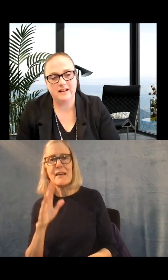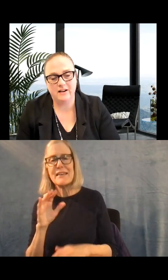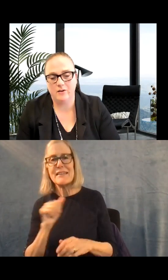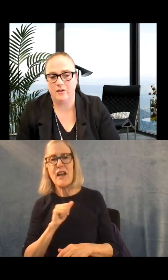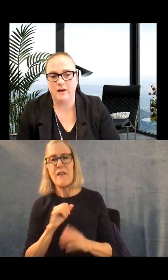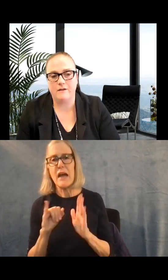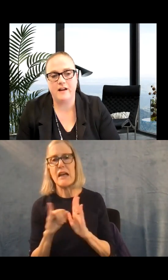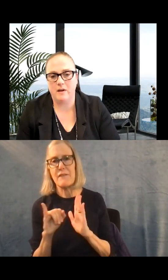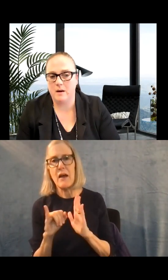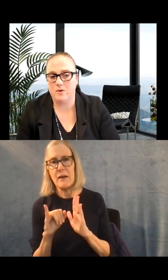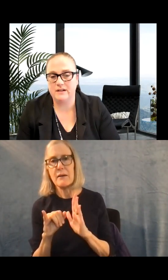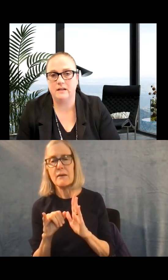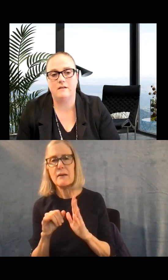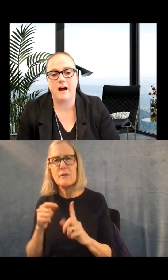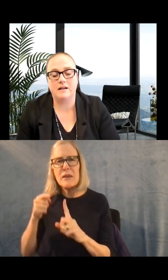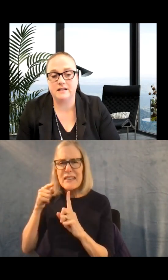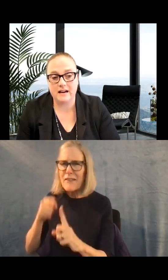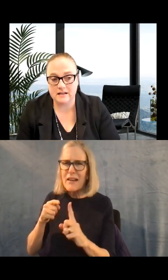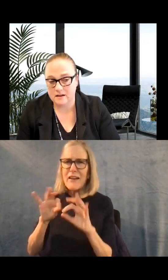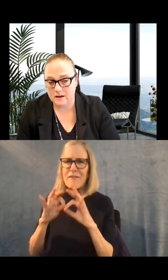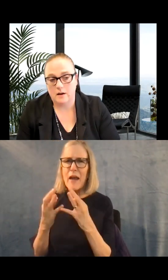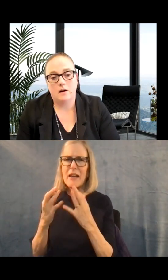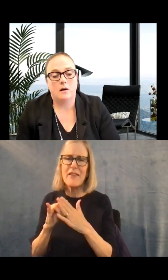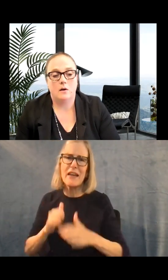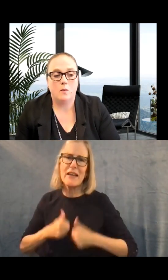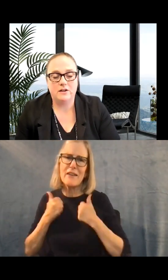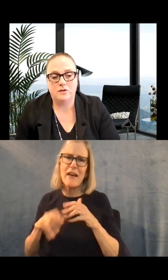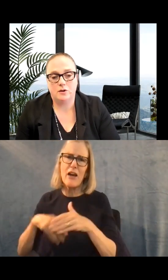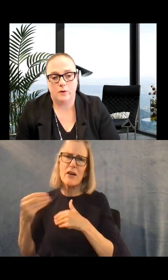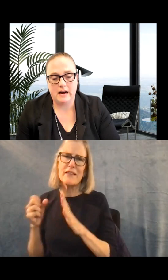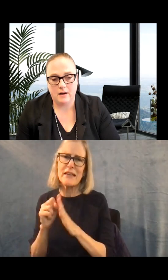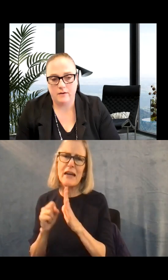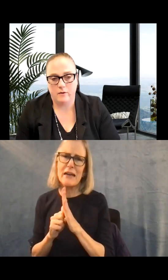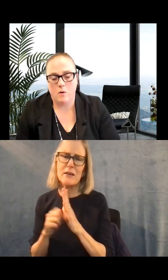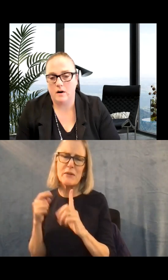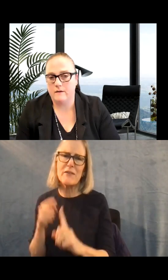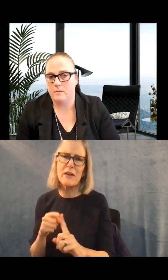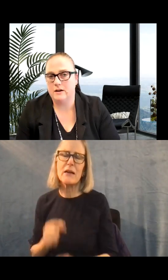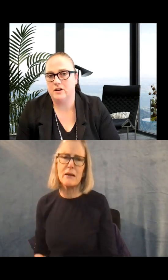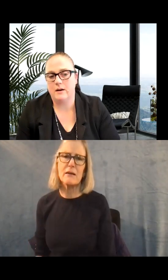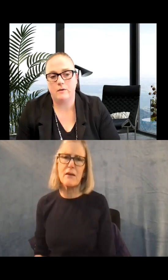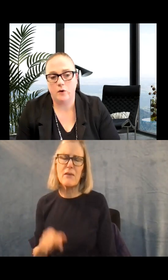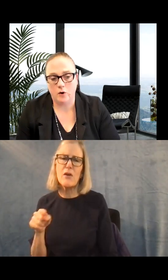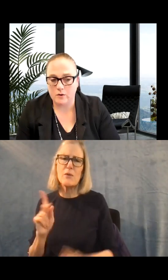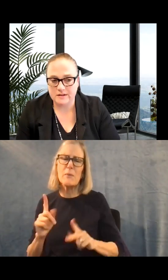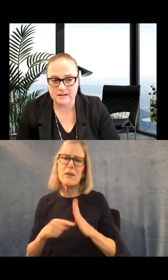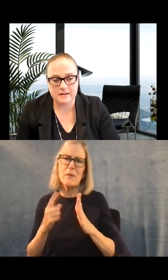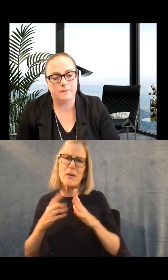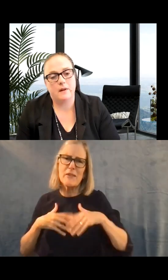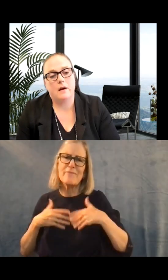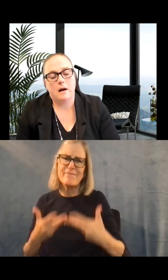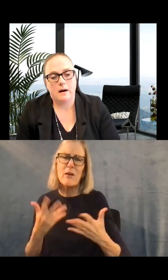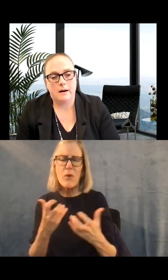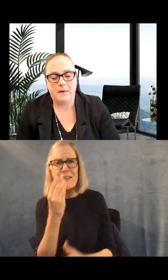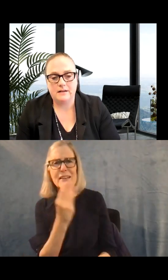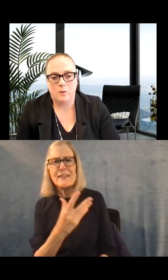self-identify, in particular, like family members that live out of state. We do screening through our information and referral